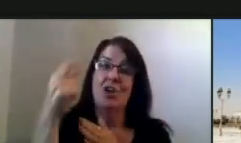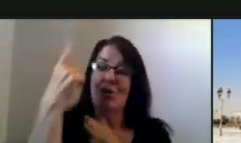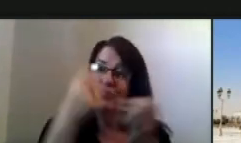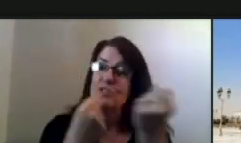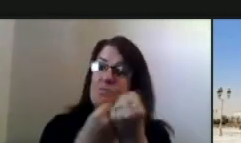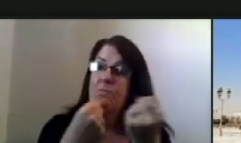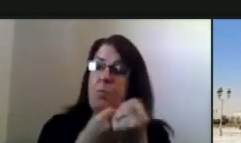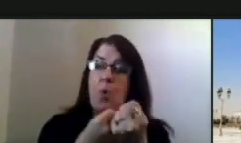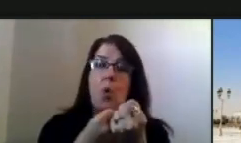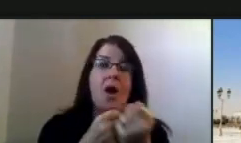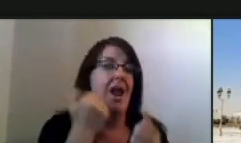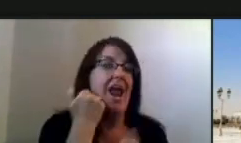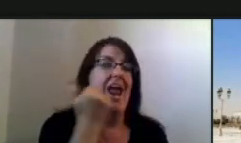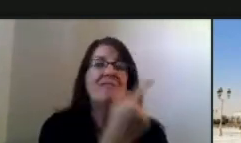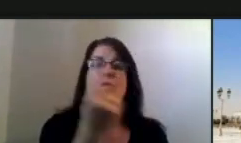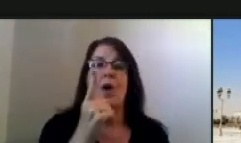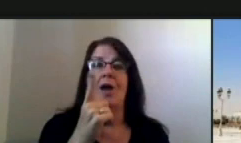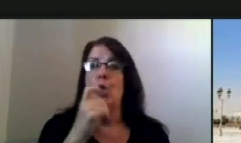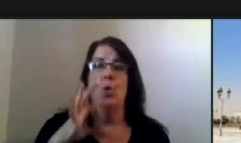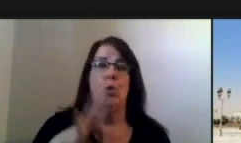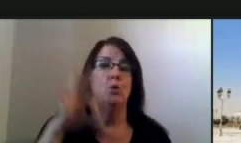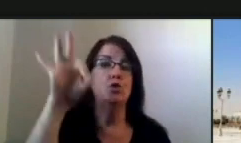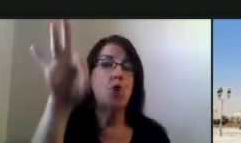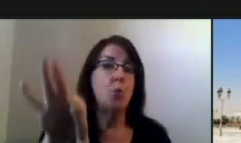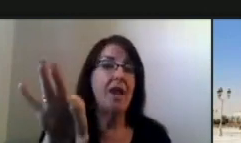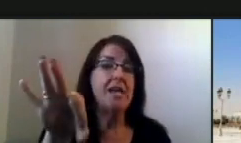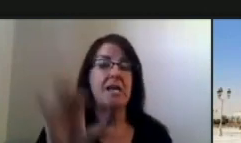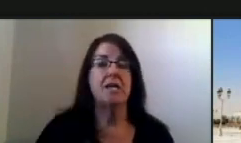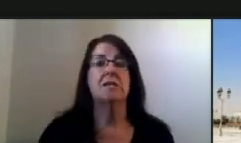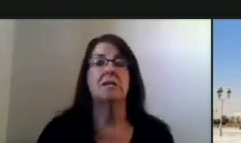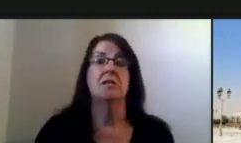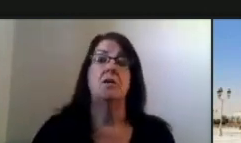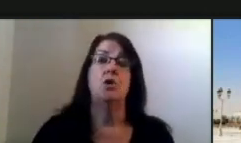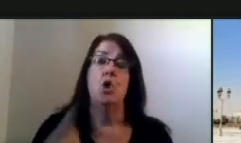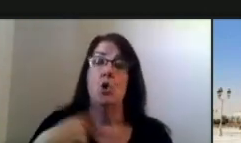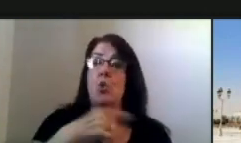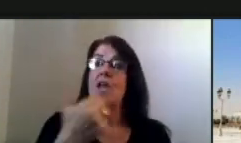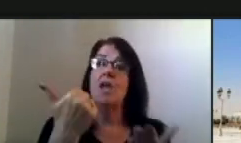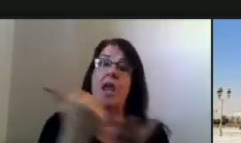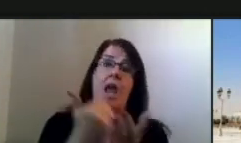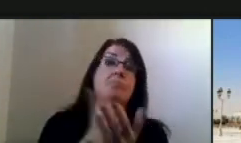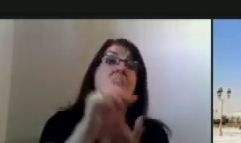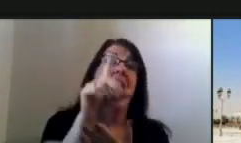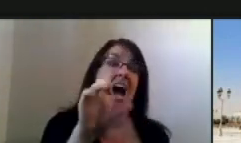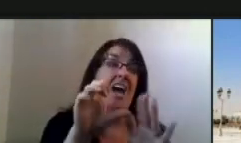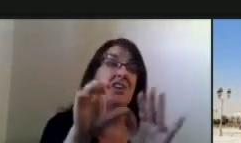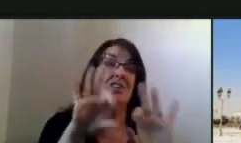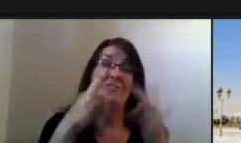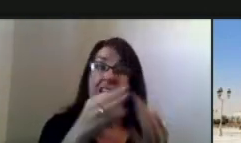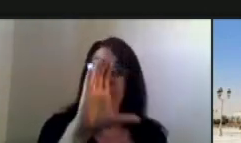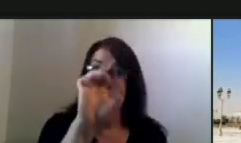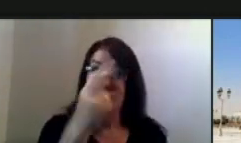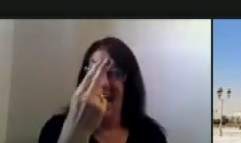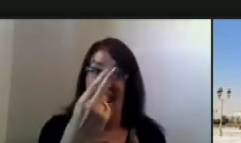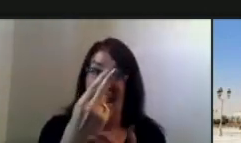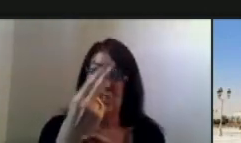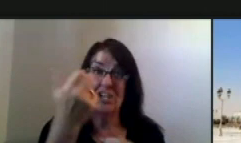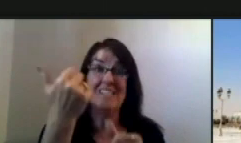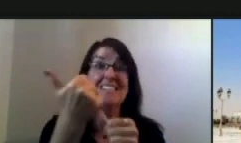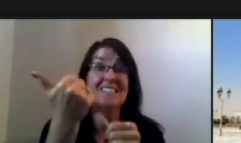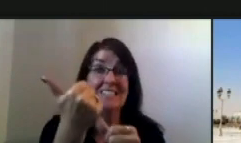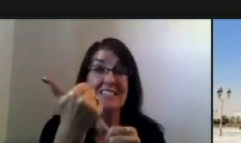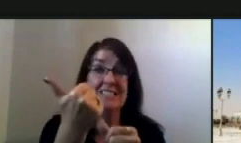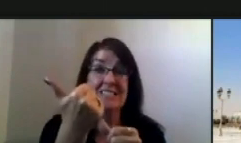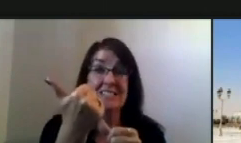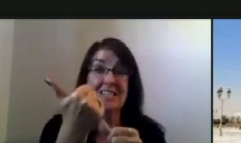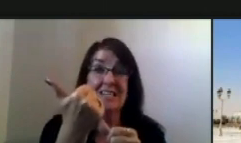of, you know, everyone who has donated. We've helped more than 100 families with cash assistance.